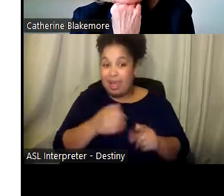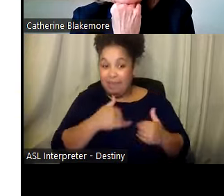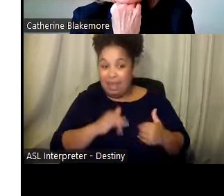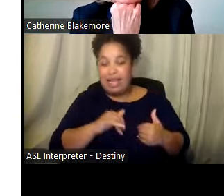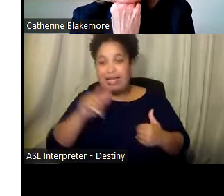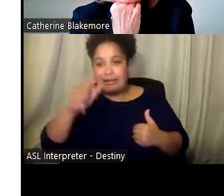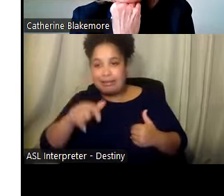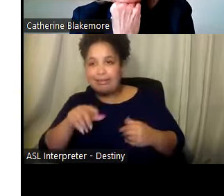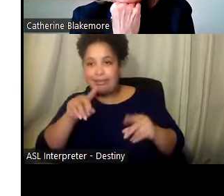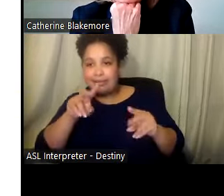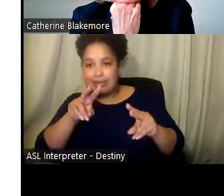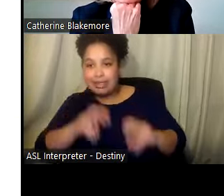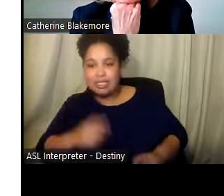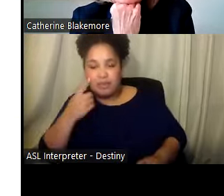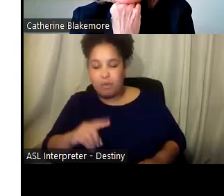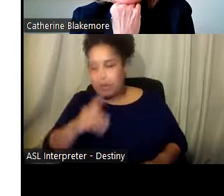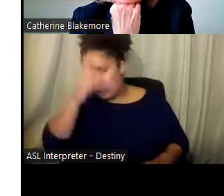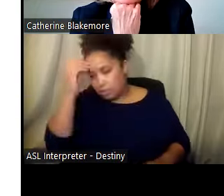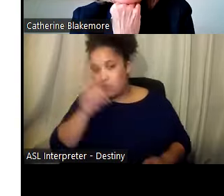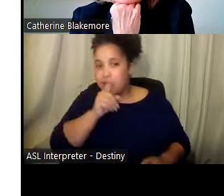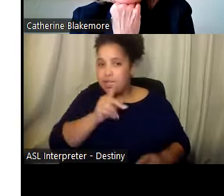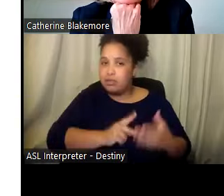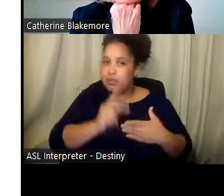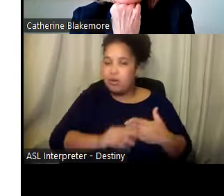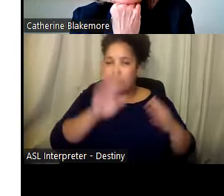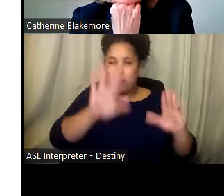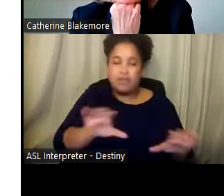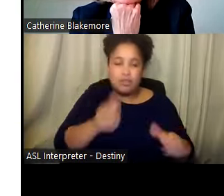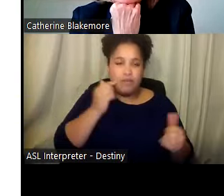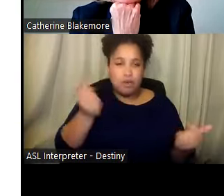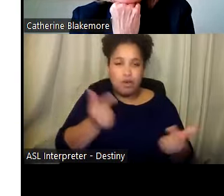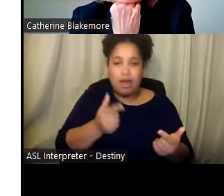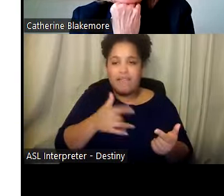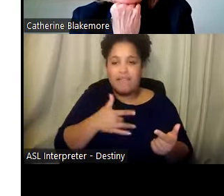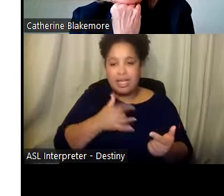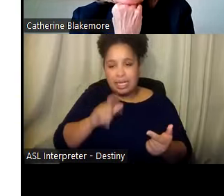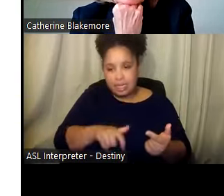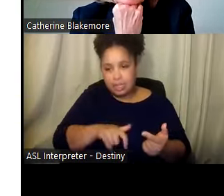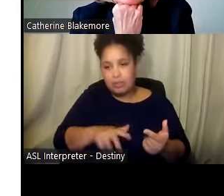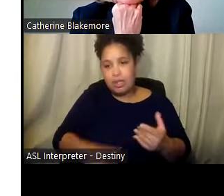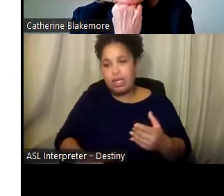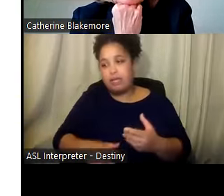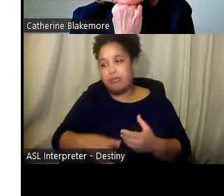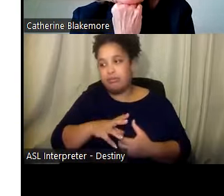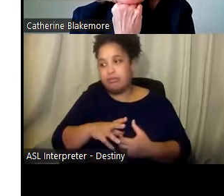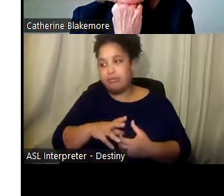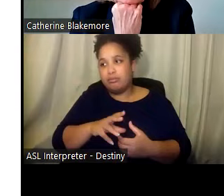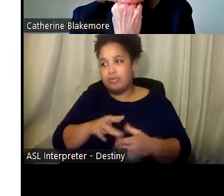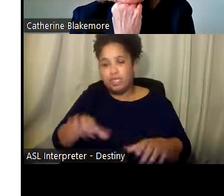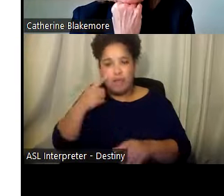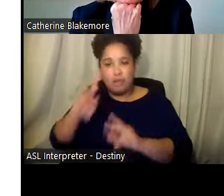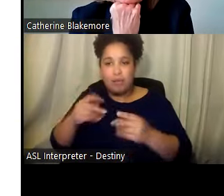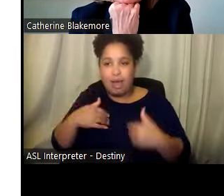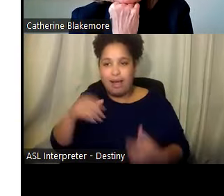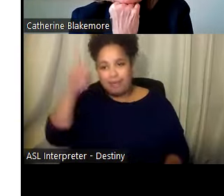all the wonderful things that the program is doing for everyone else needs to be done for people with Down syndrome